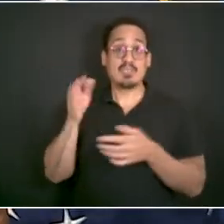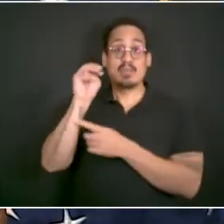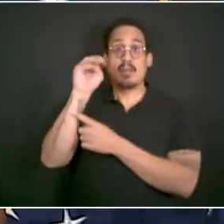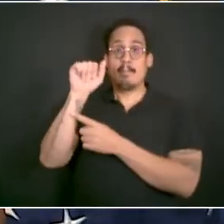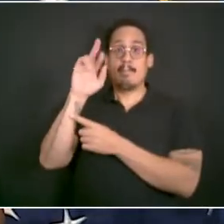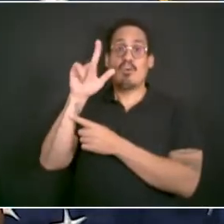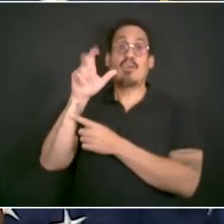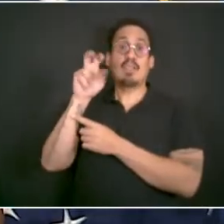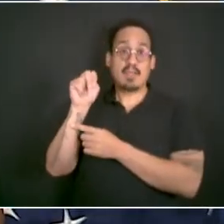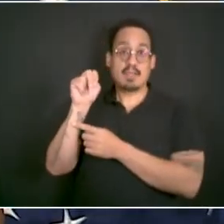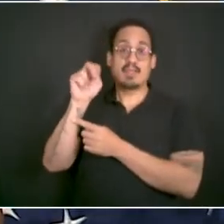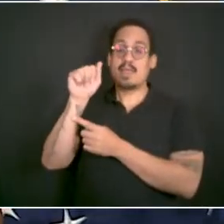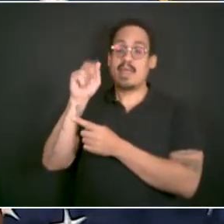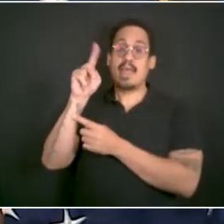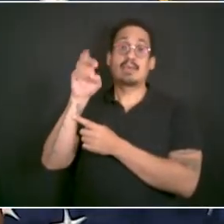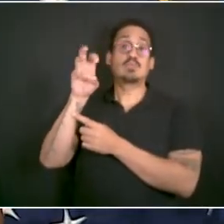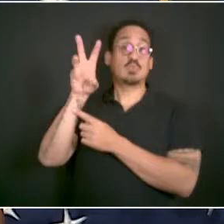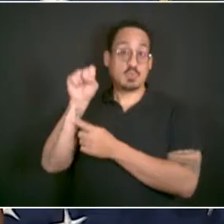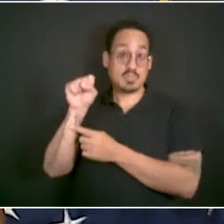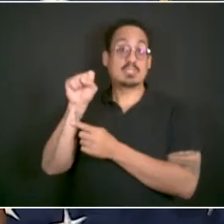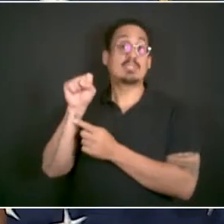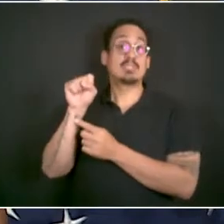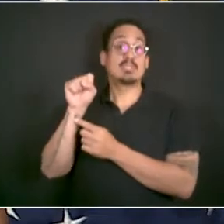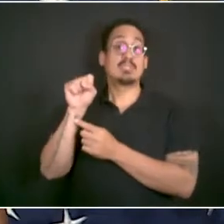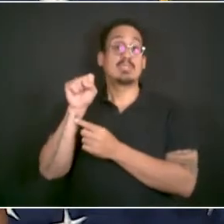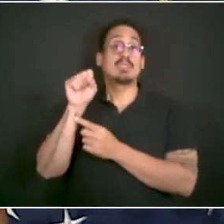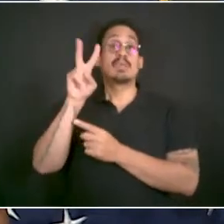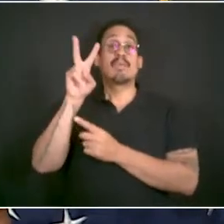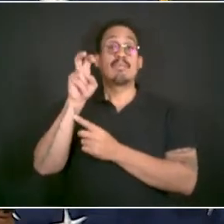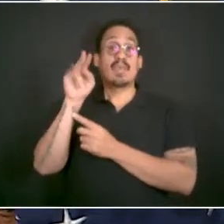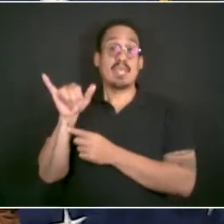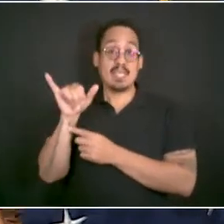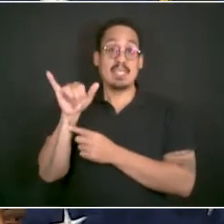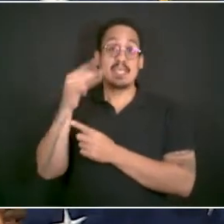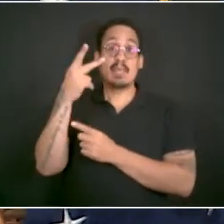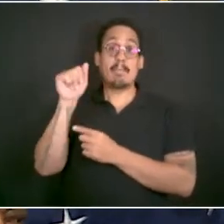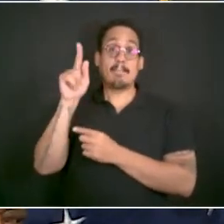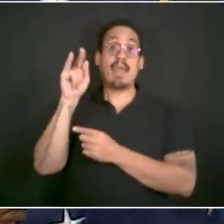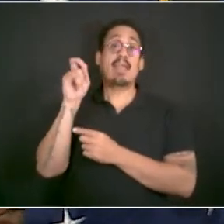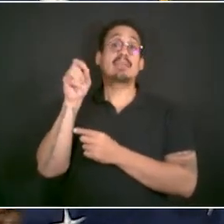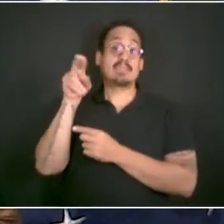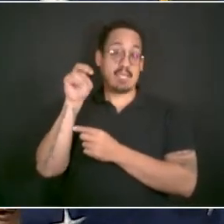before, Vicky Palladino, our council member for the district in which this is located.